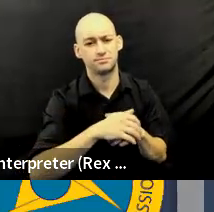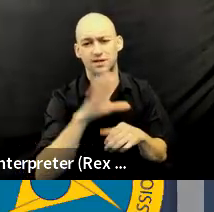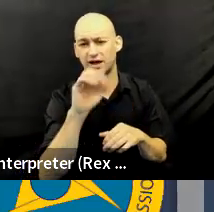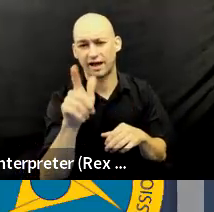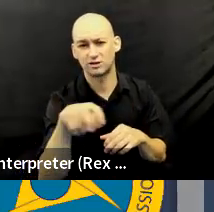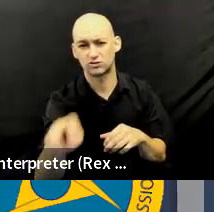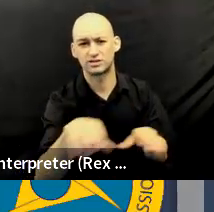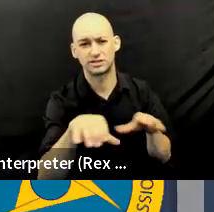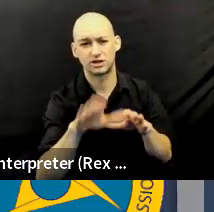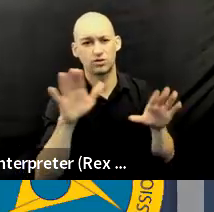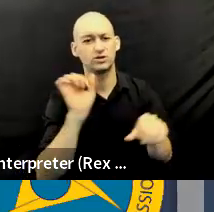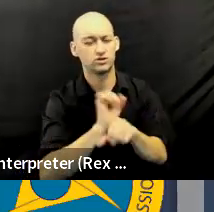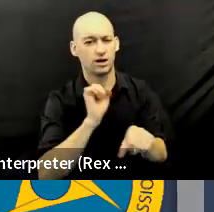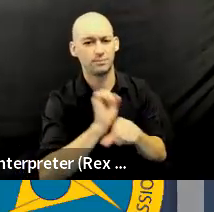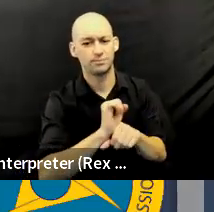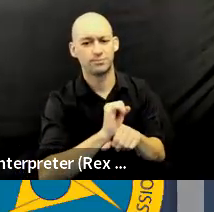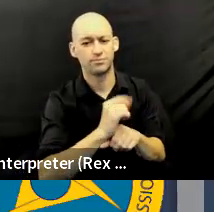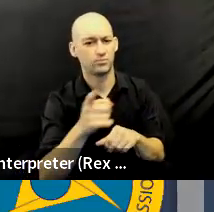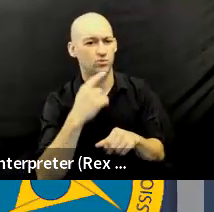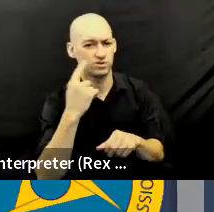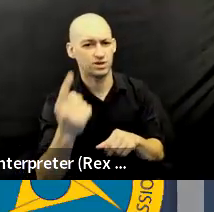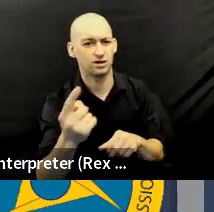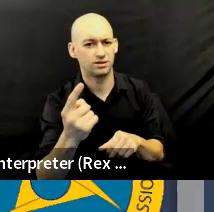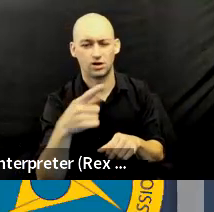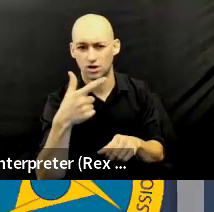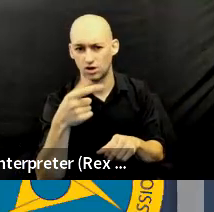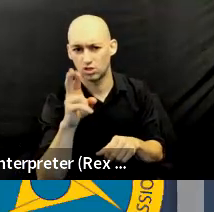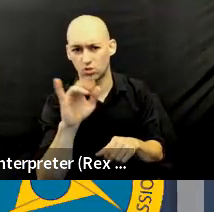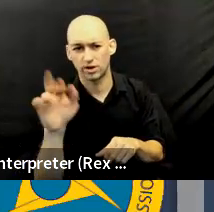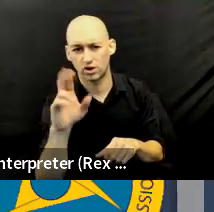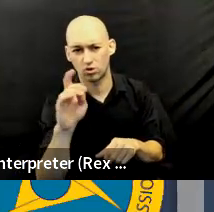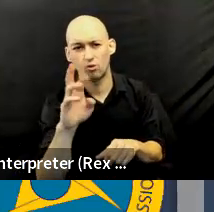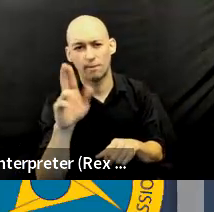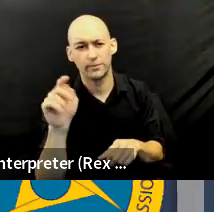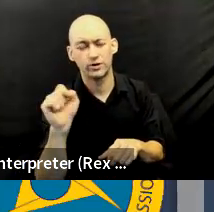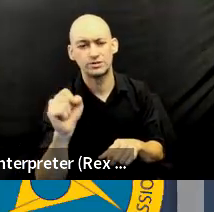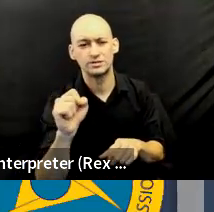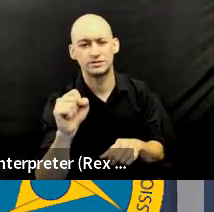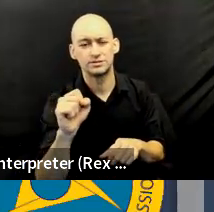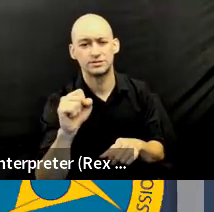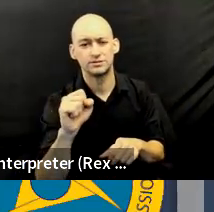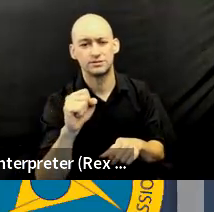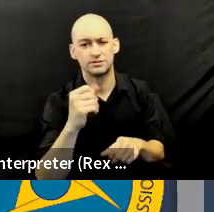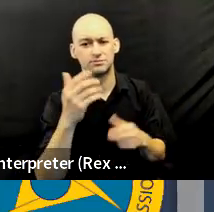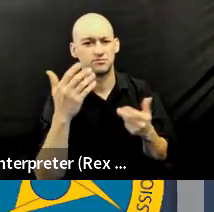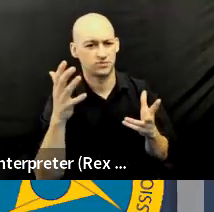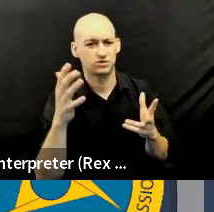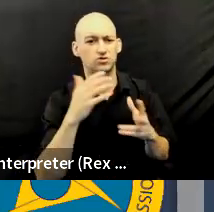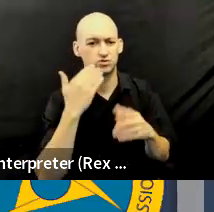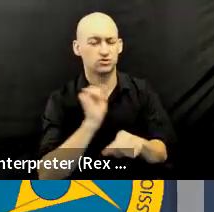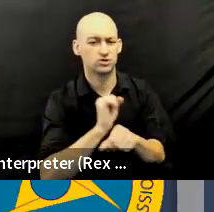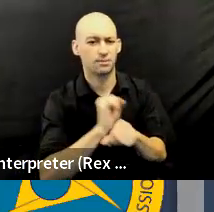job. You mentioned Gloria Roberts. They've done a great job of breaking